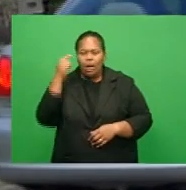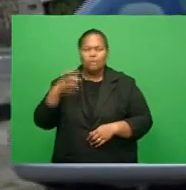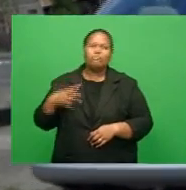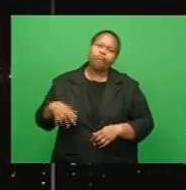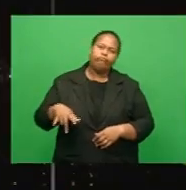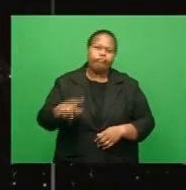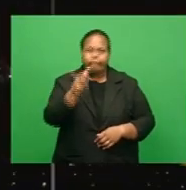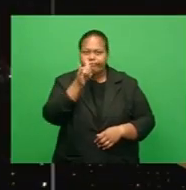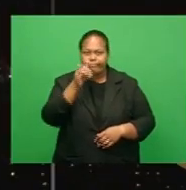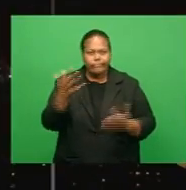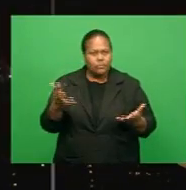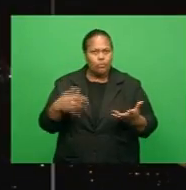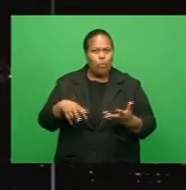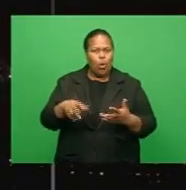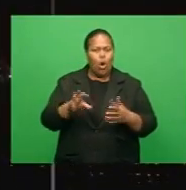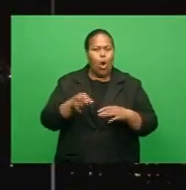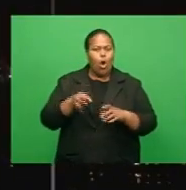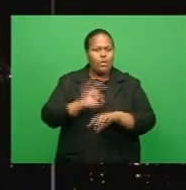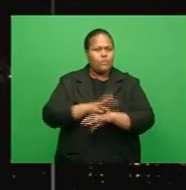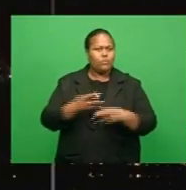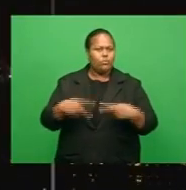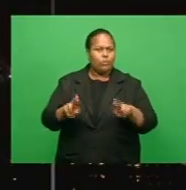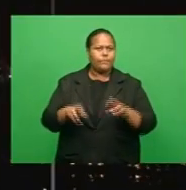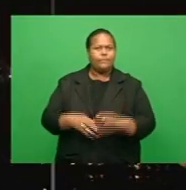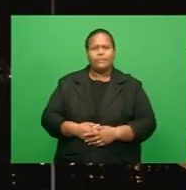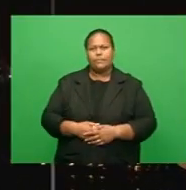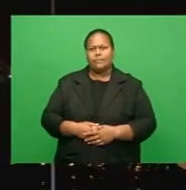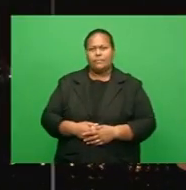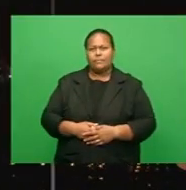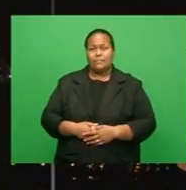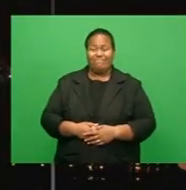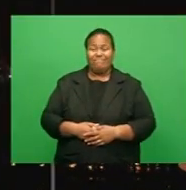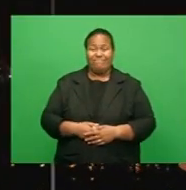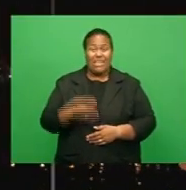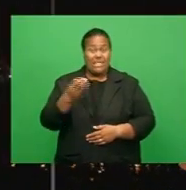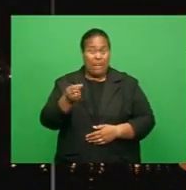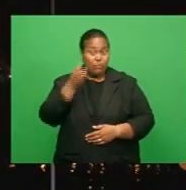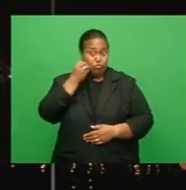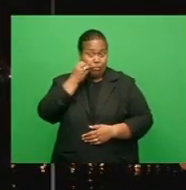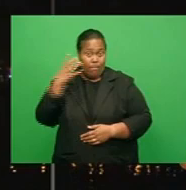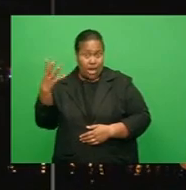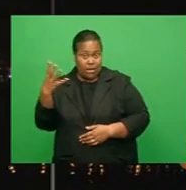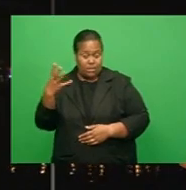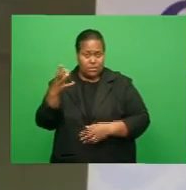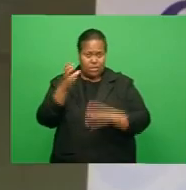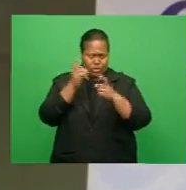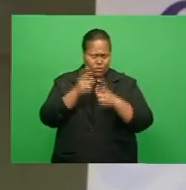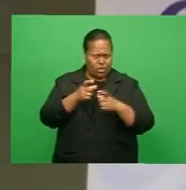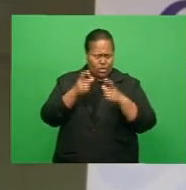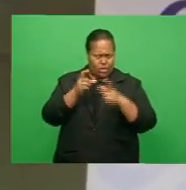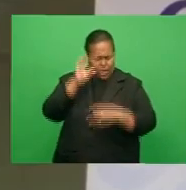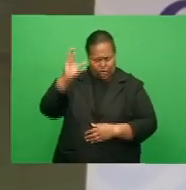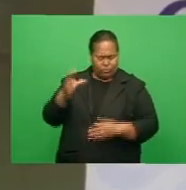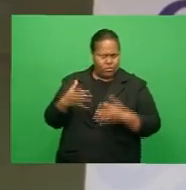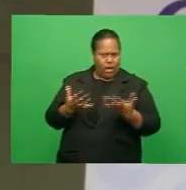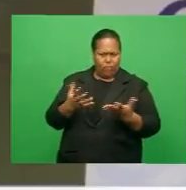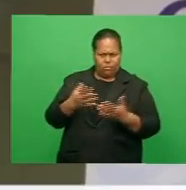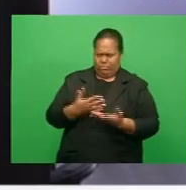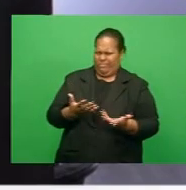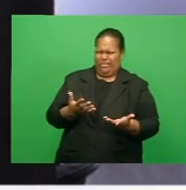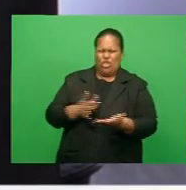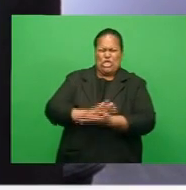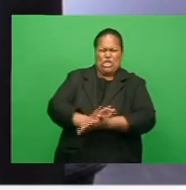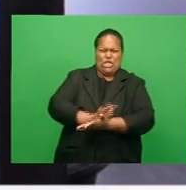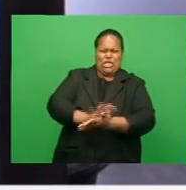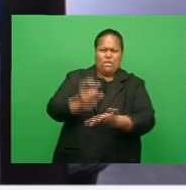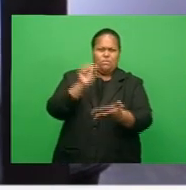Road. The filthy state of some supermarkets around the country is raising eyebrows. Consumer Council of Fiji is now